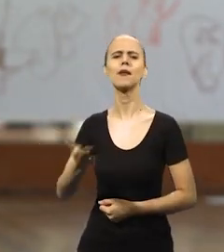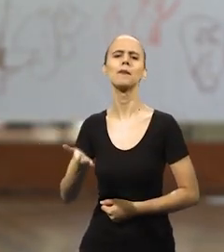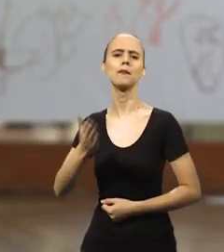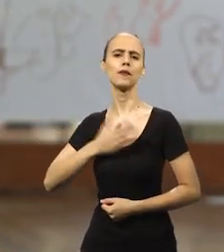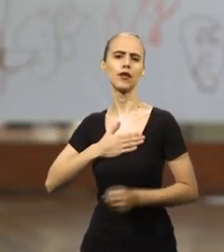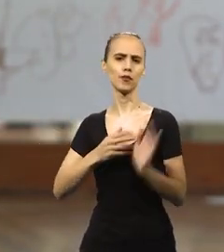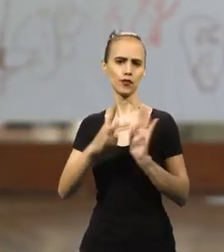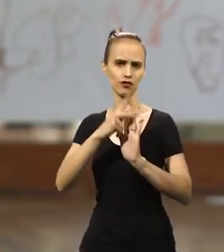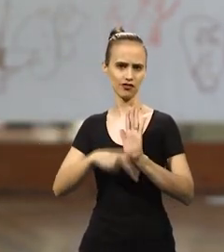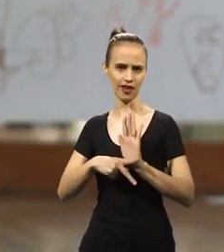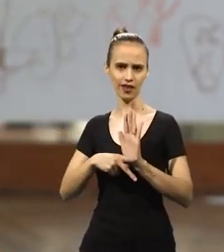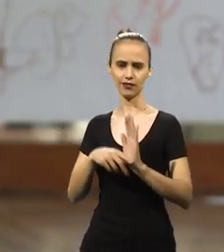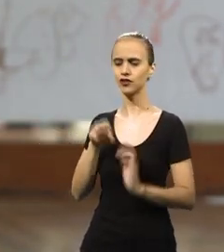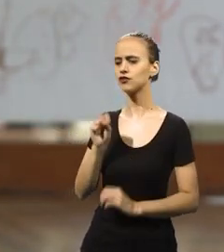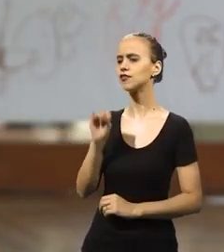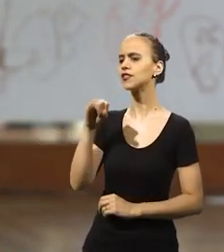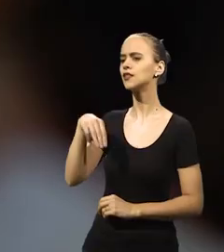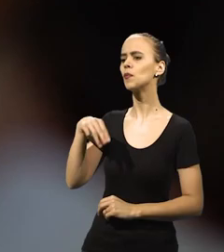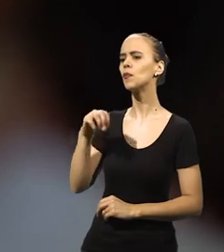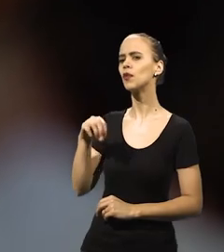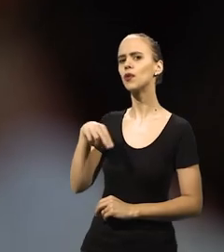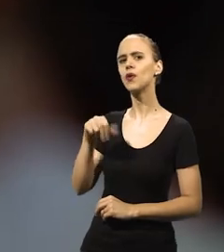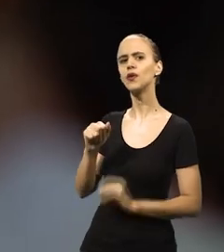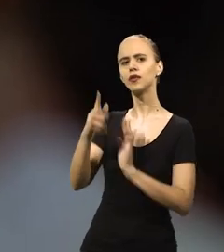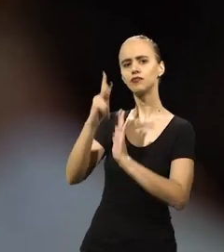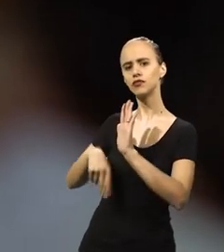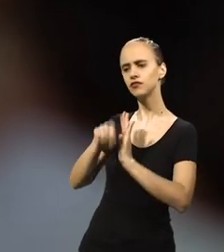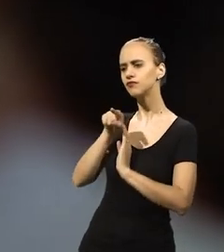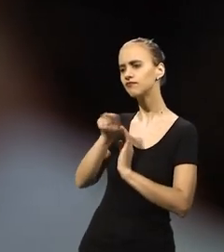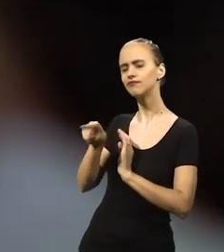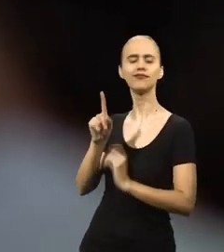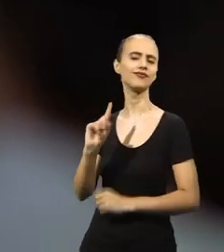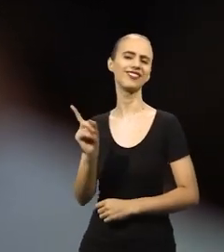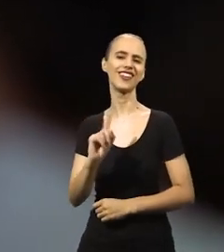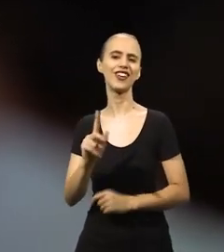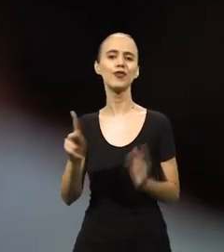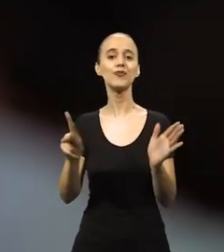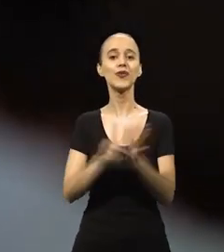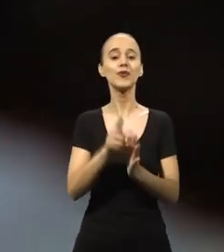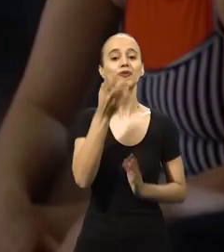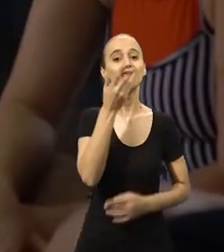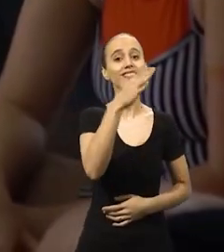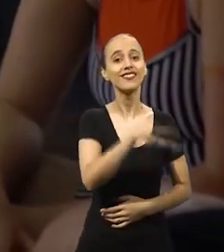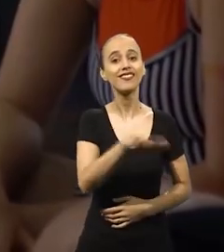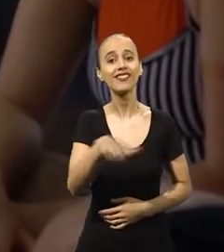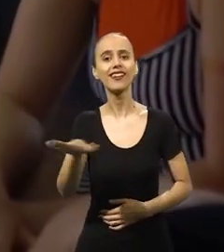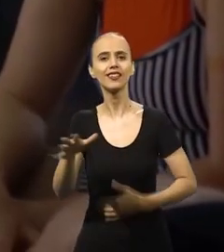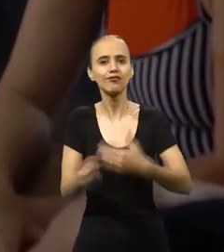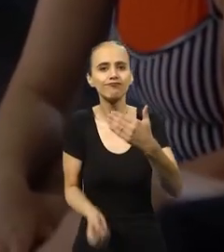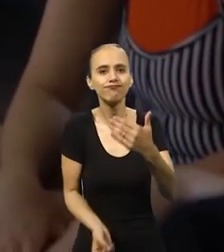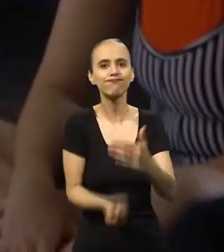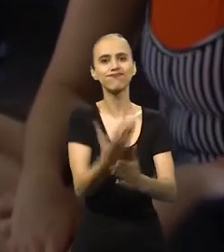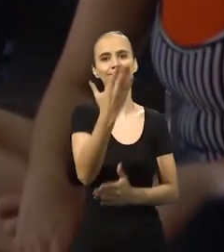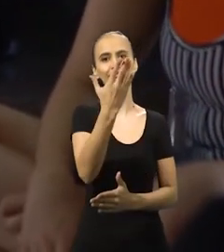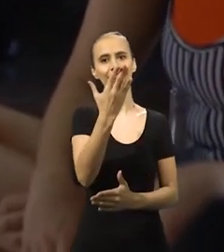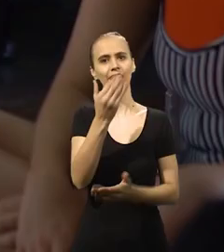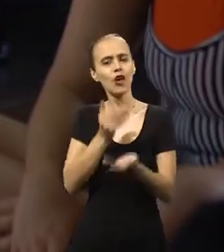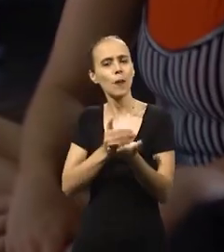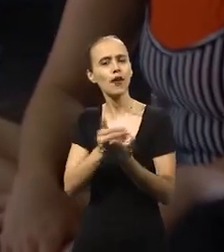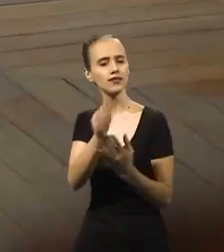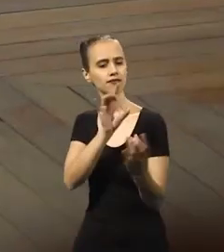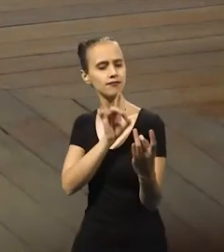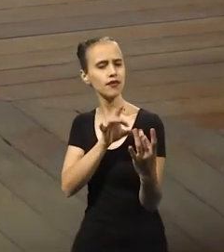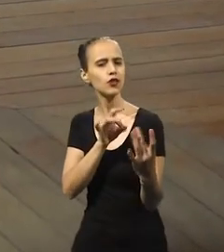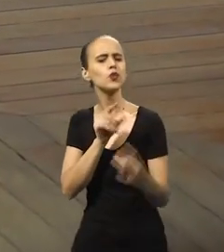project, Simone and I. Everything was born with the children, starting from their feedbacks, from their